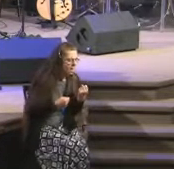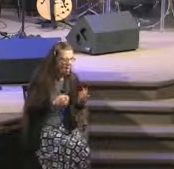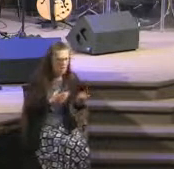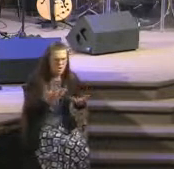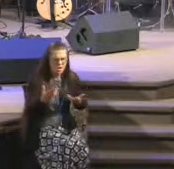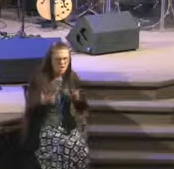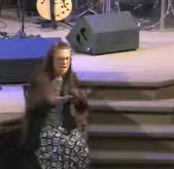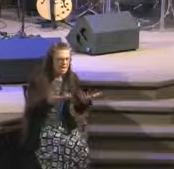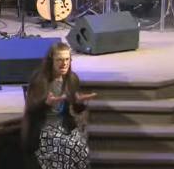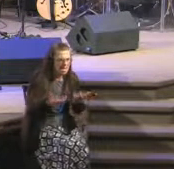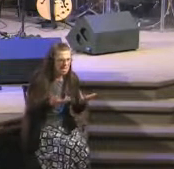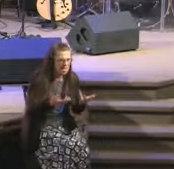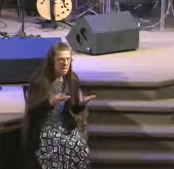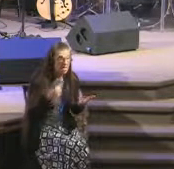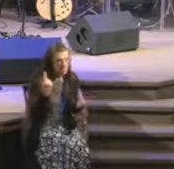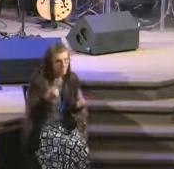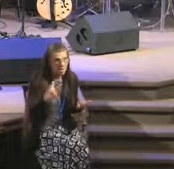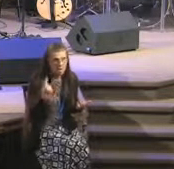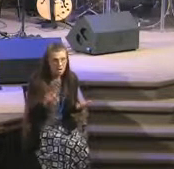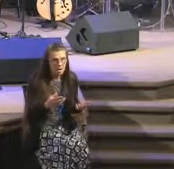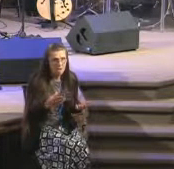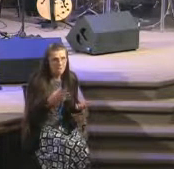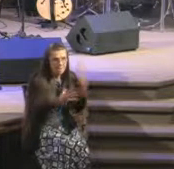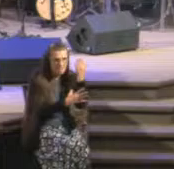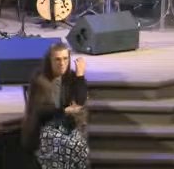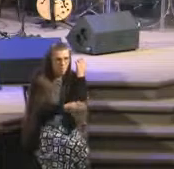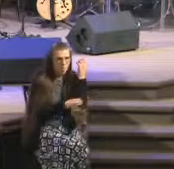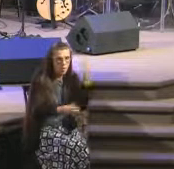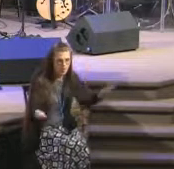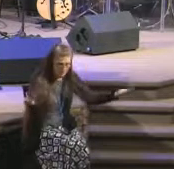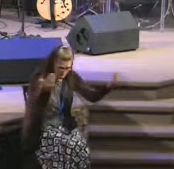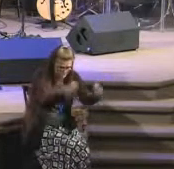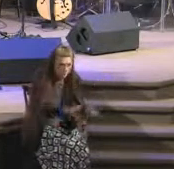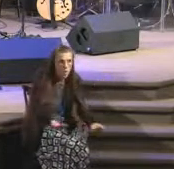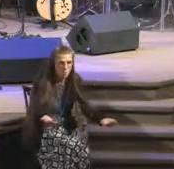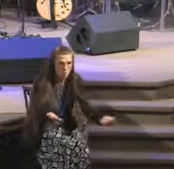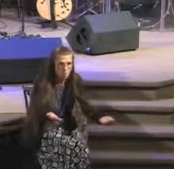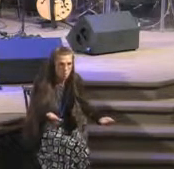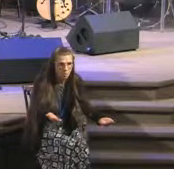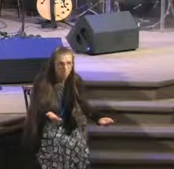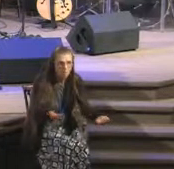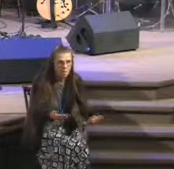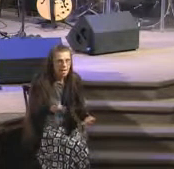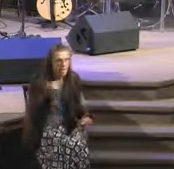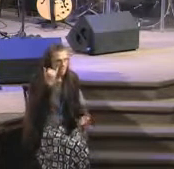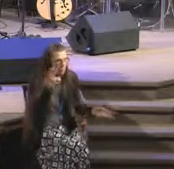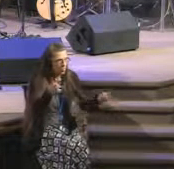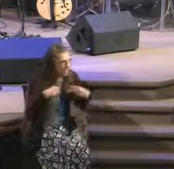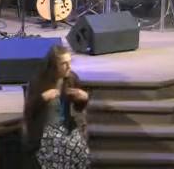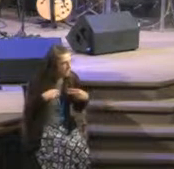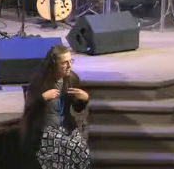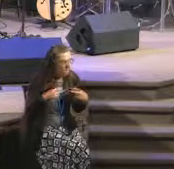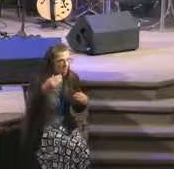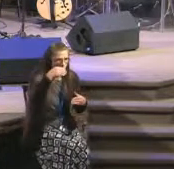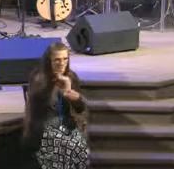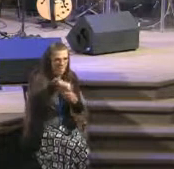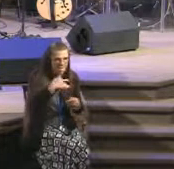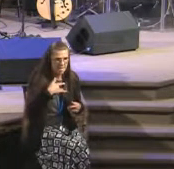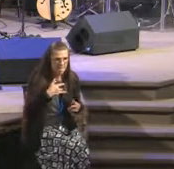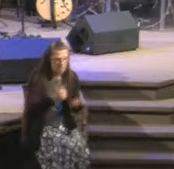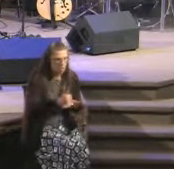anything, because there will always be the poor among you, as Jesus said. If we have it within us to